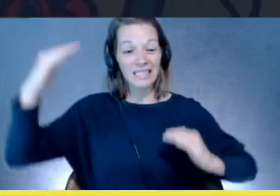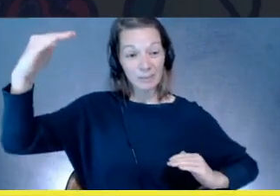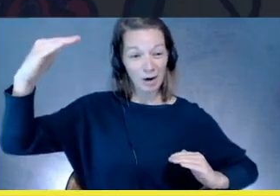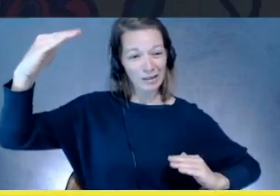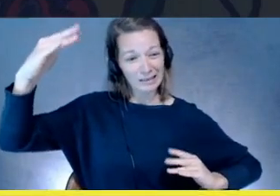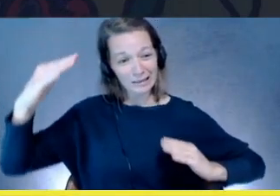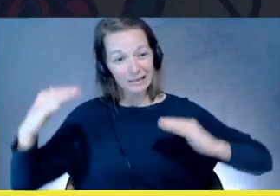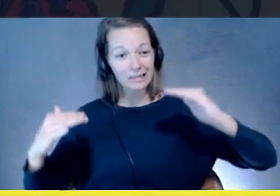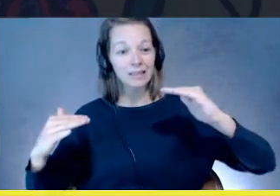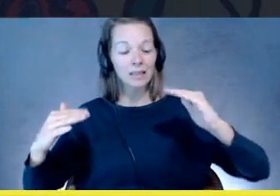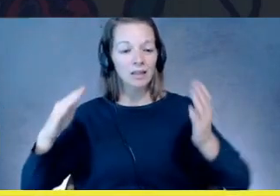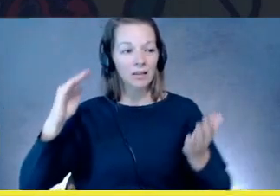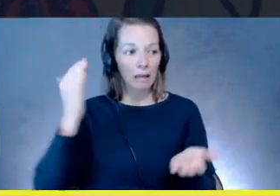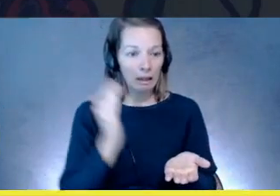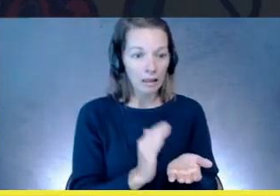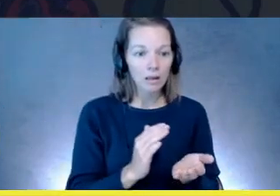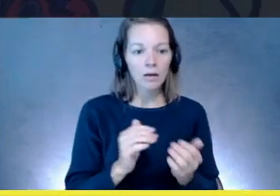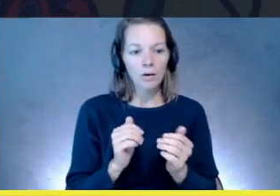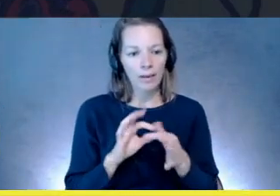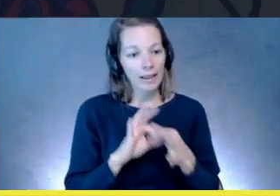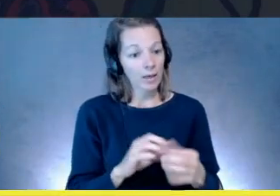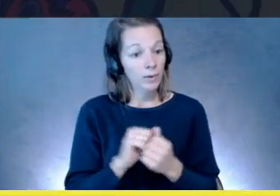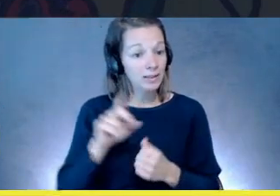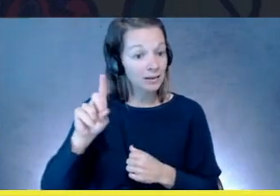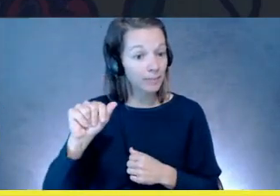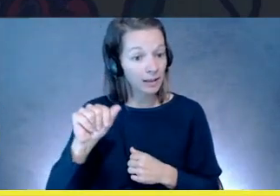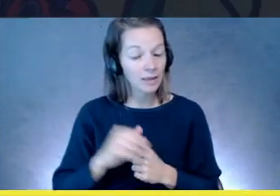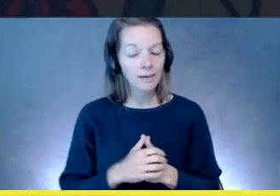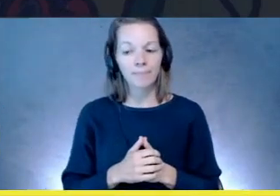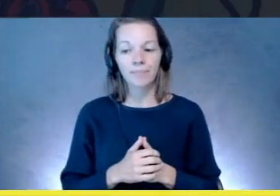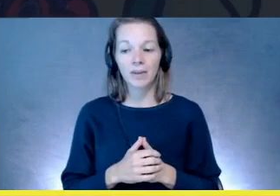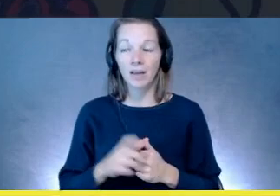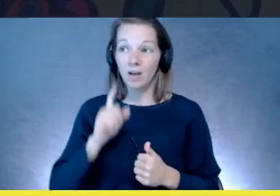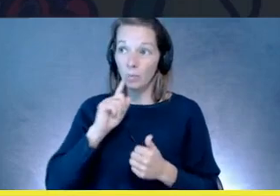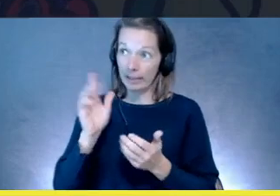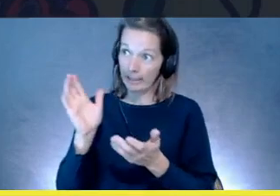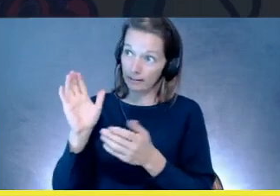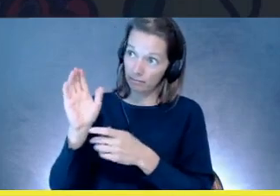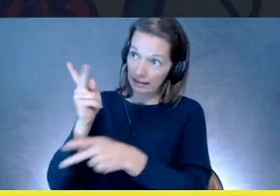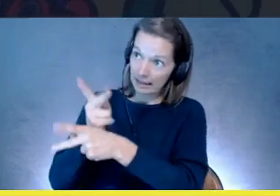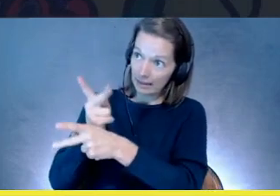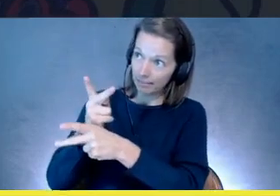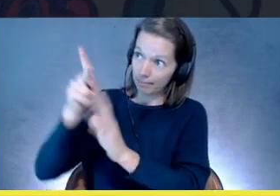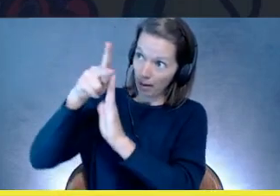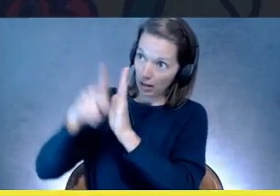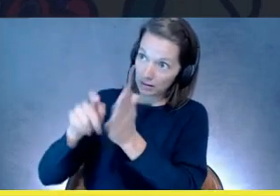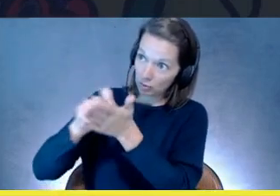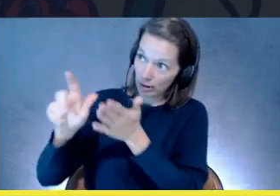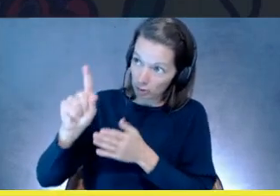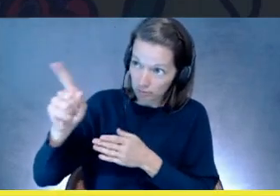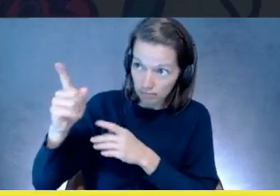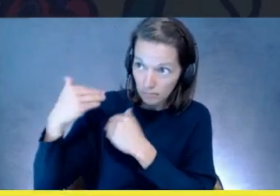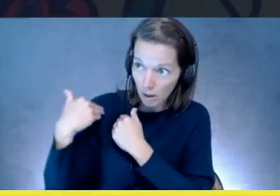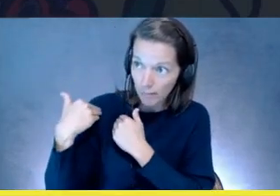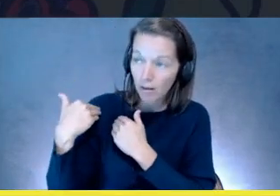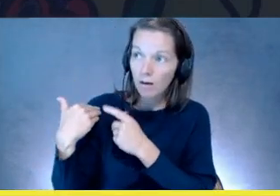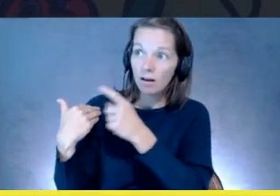to disability. When we leverage those, we have very powerful tools and a very powerful